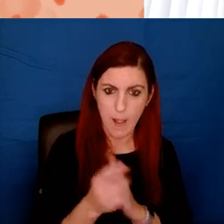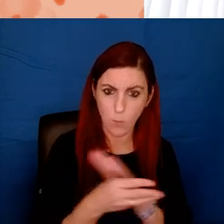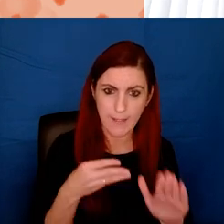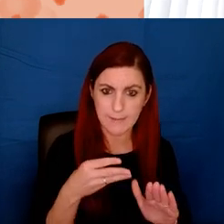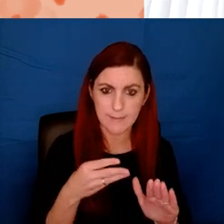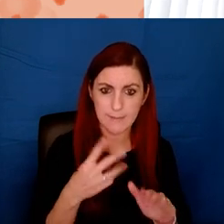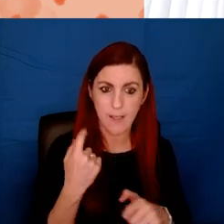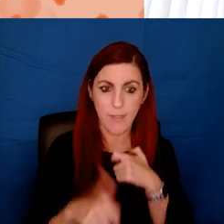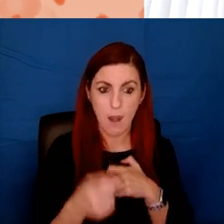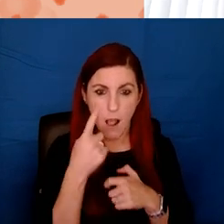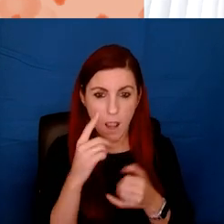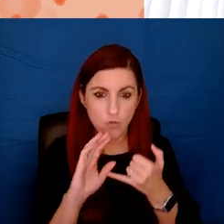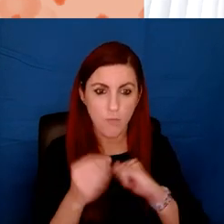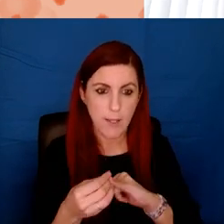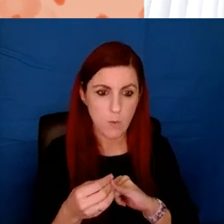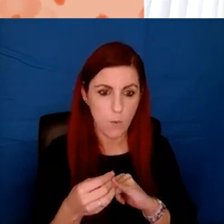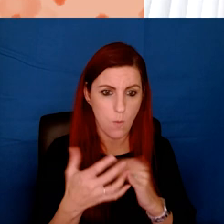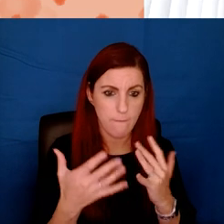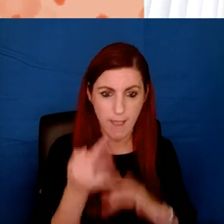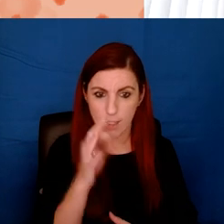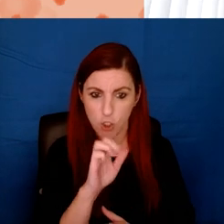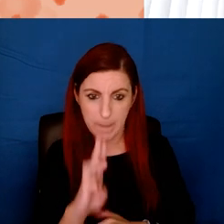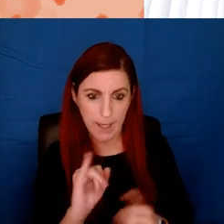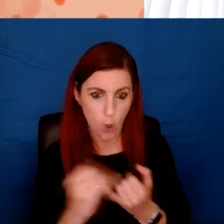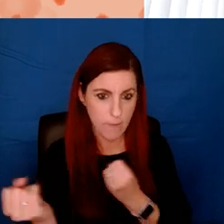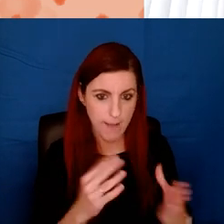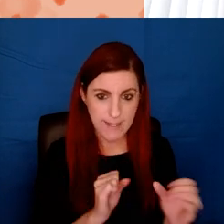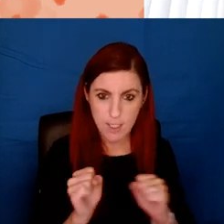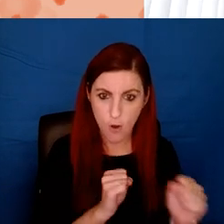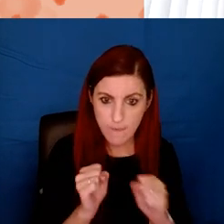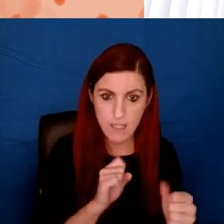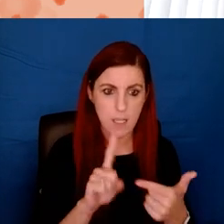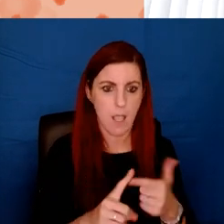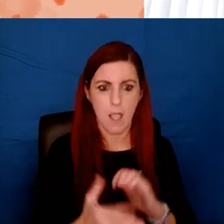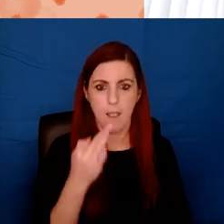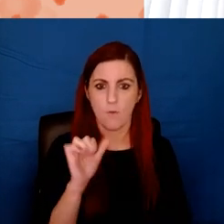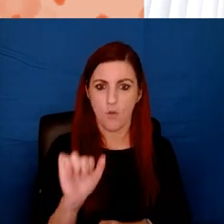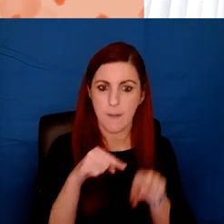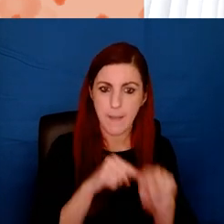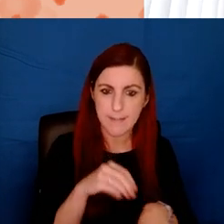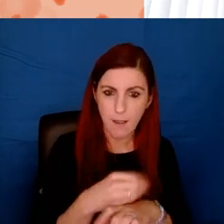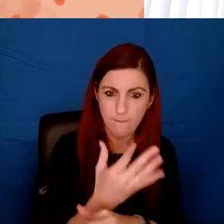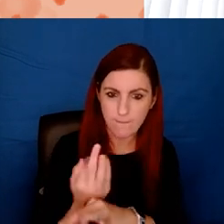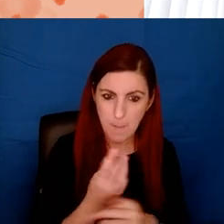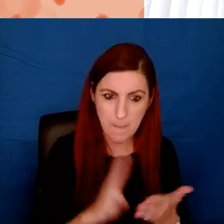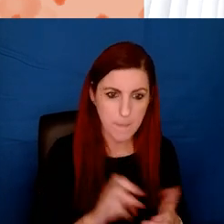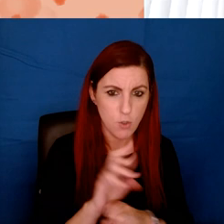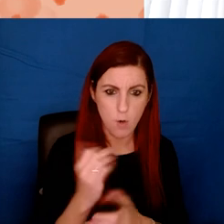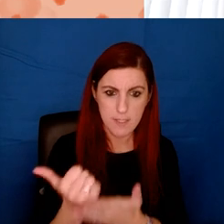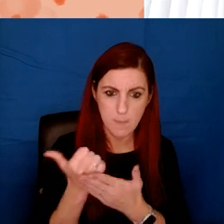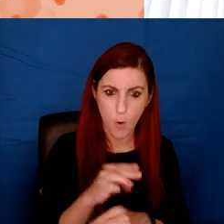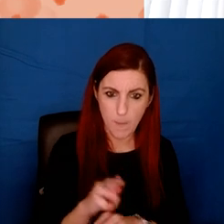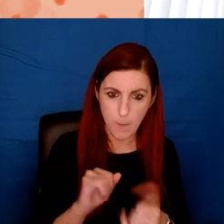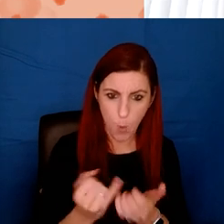12 weeks. And then trying to locate a GP who provides service. If you are reliant on family